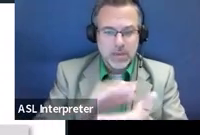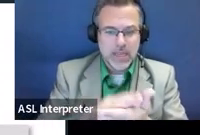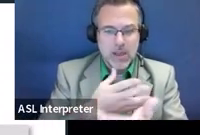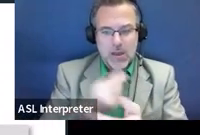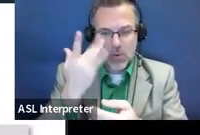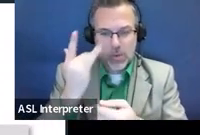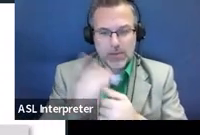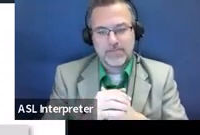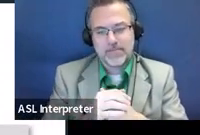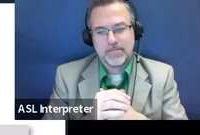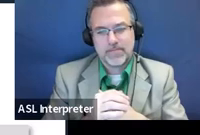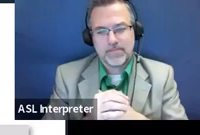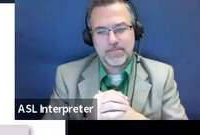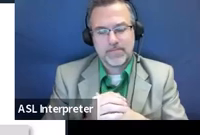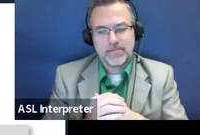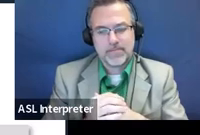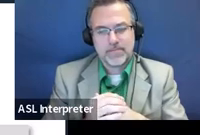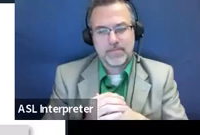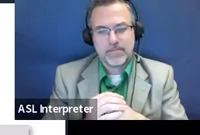And this